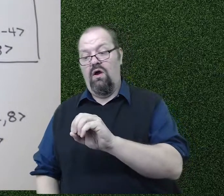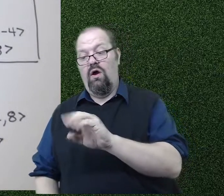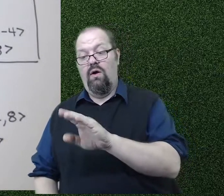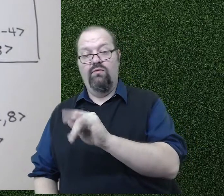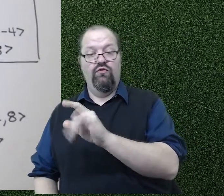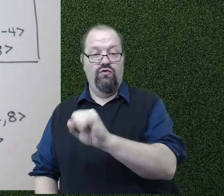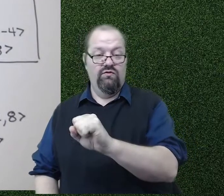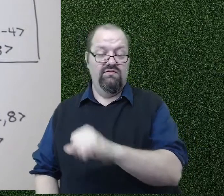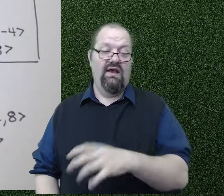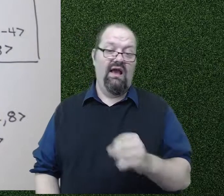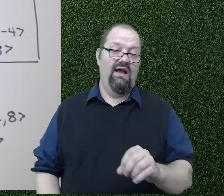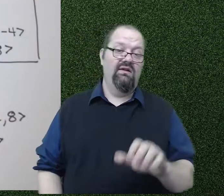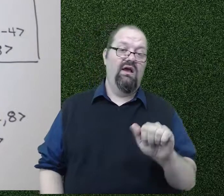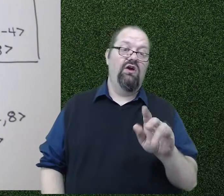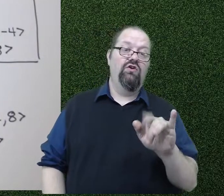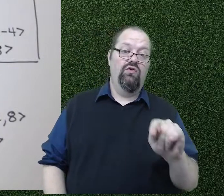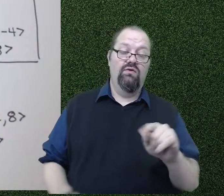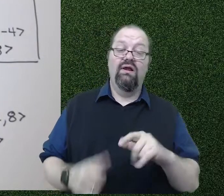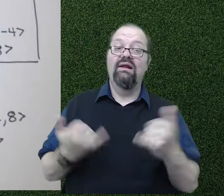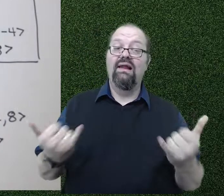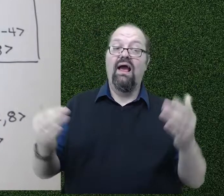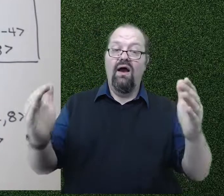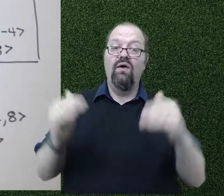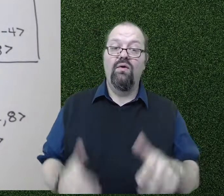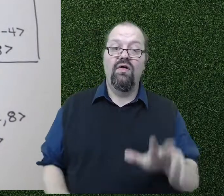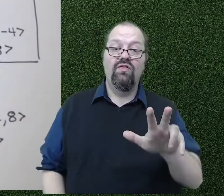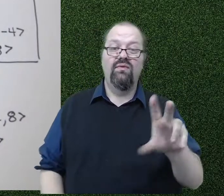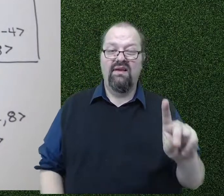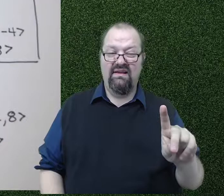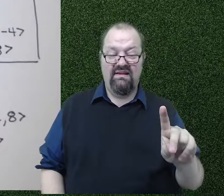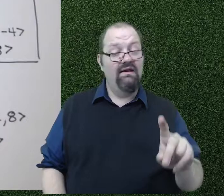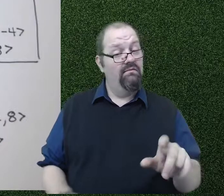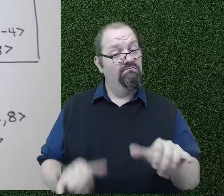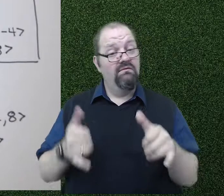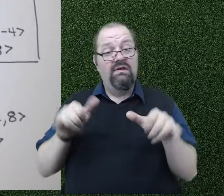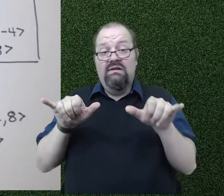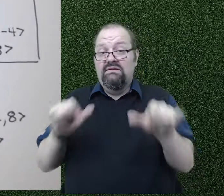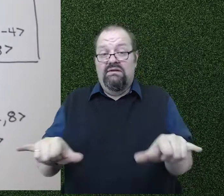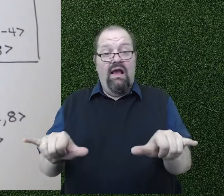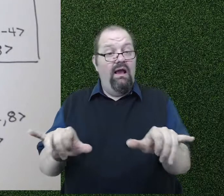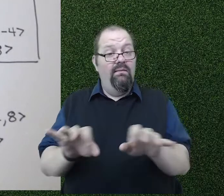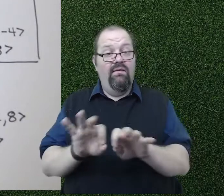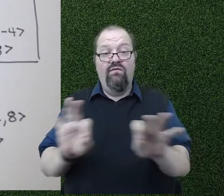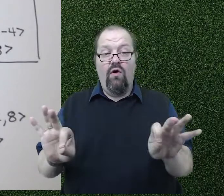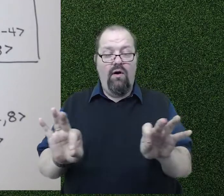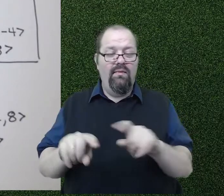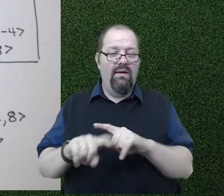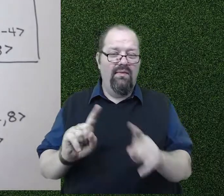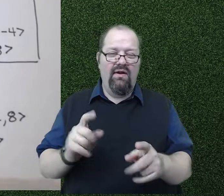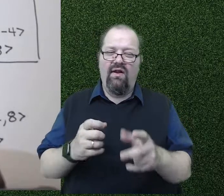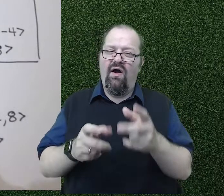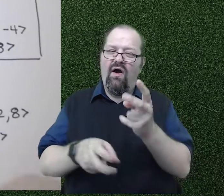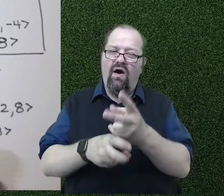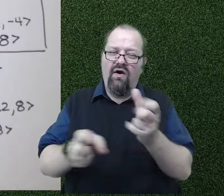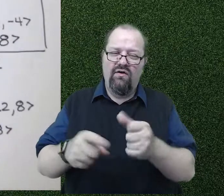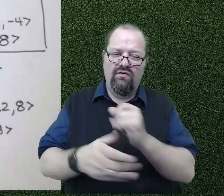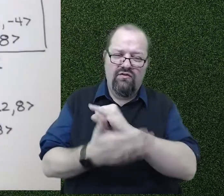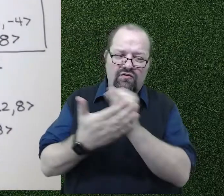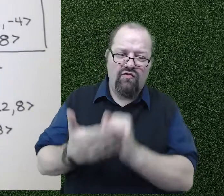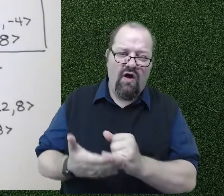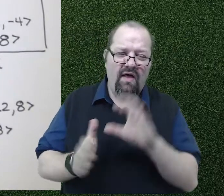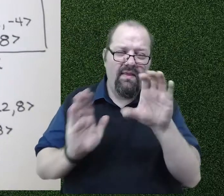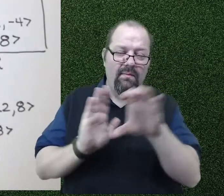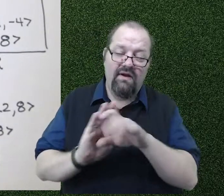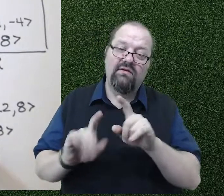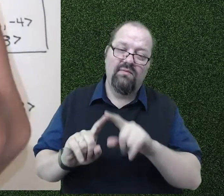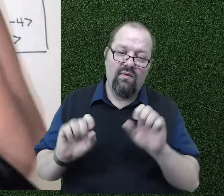3D, the formulas still hold. It's just a little bit less easy to see. We can't draw the pictures as easily, but we